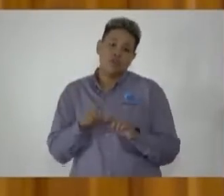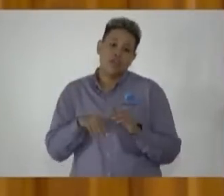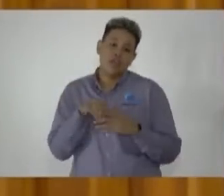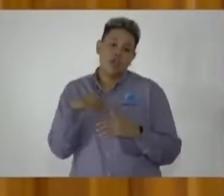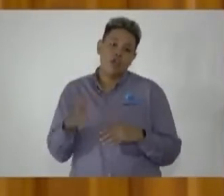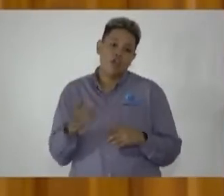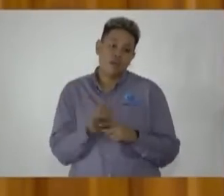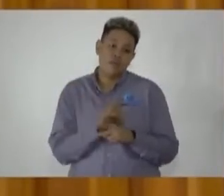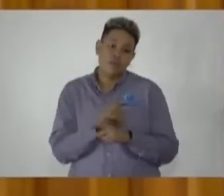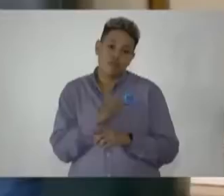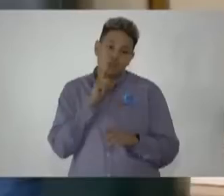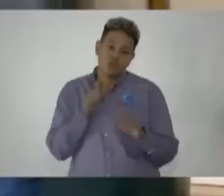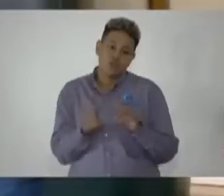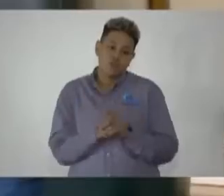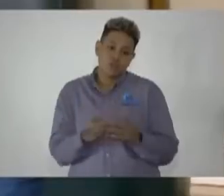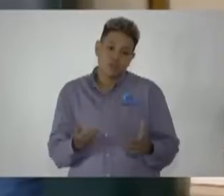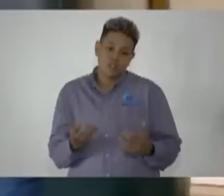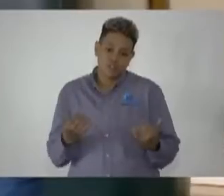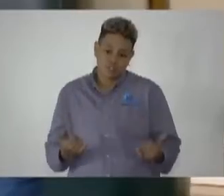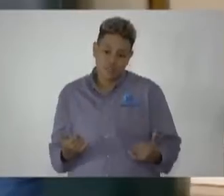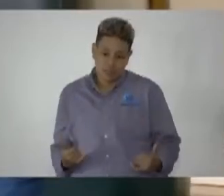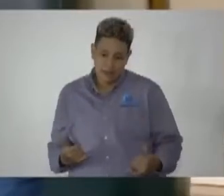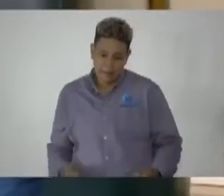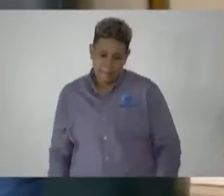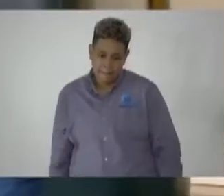appropriate for her to be here. Thank you.